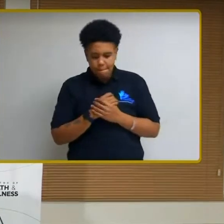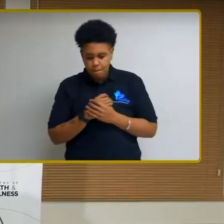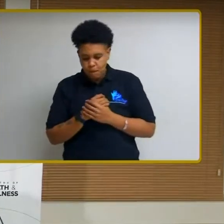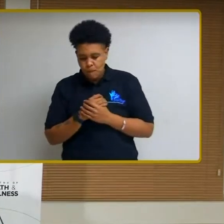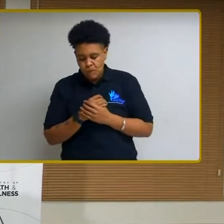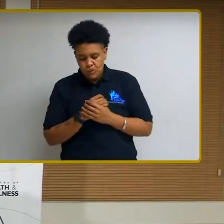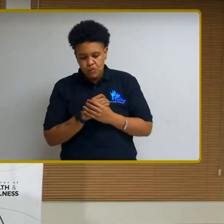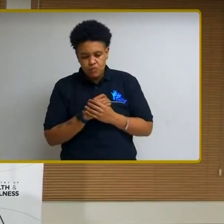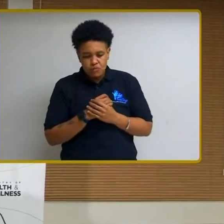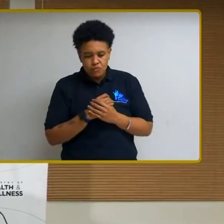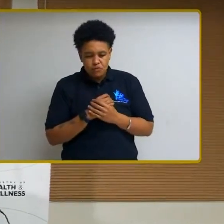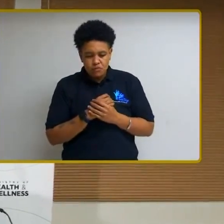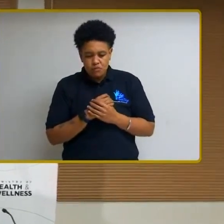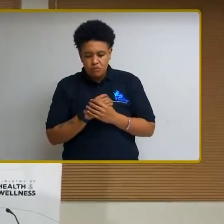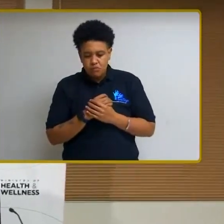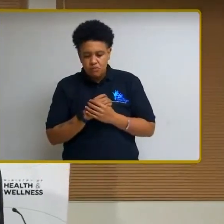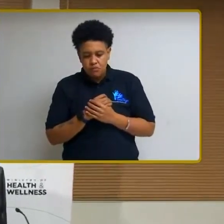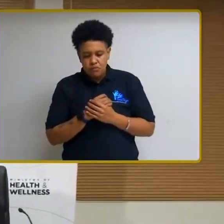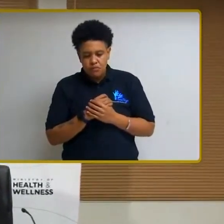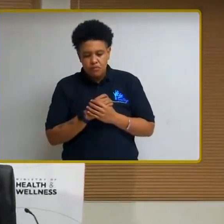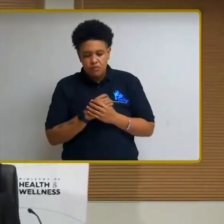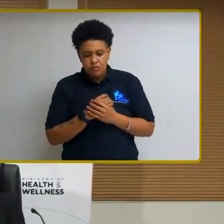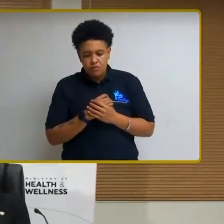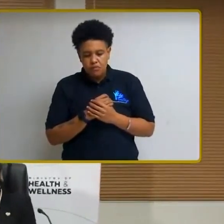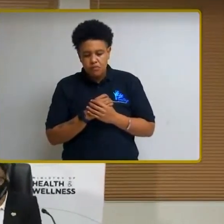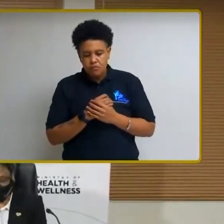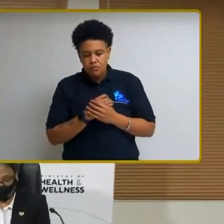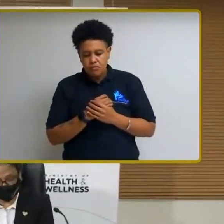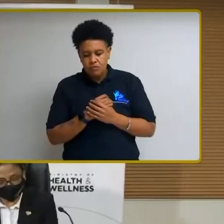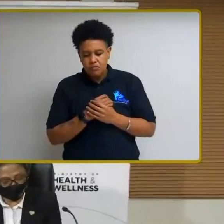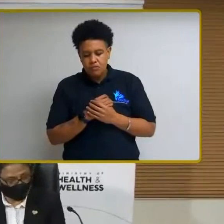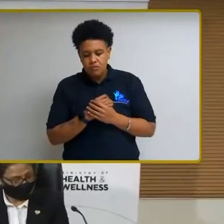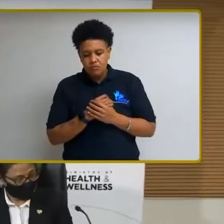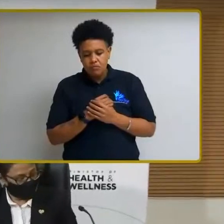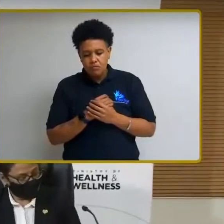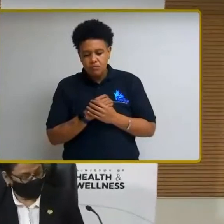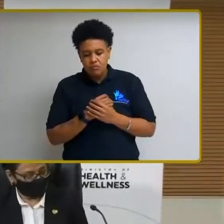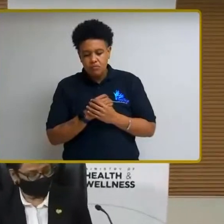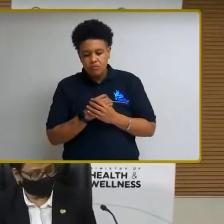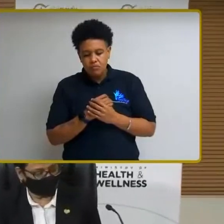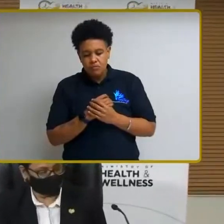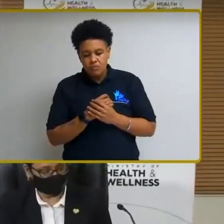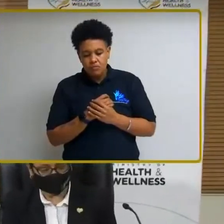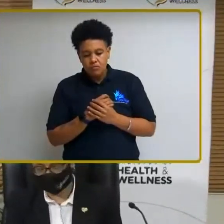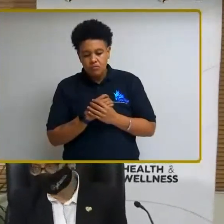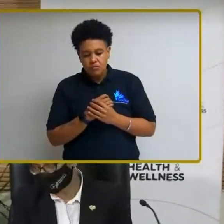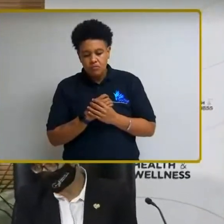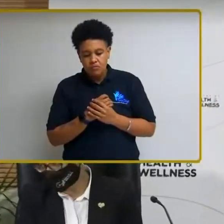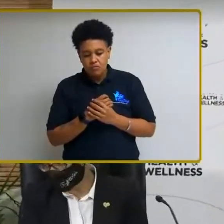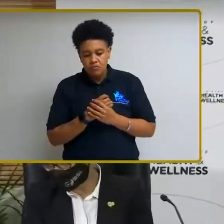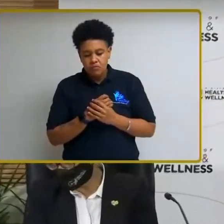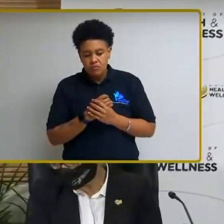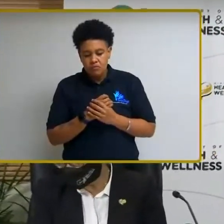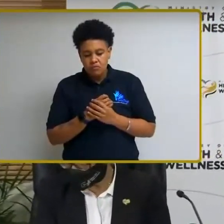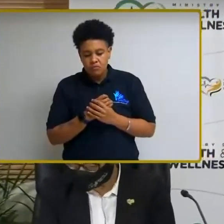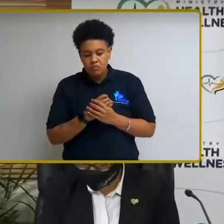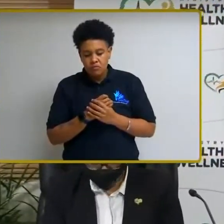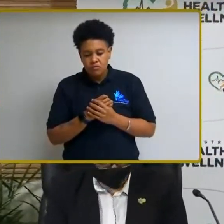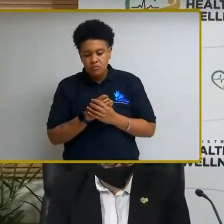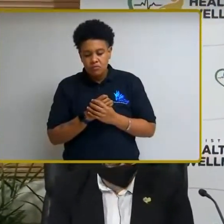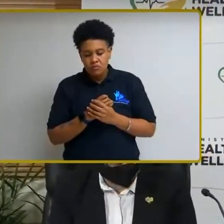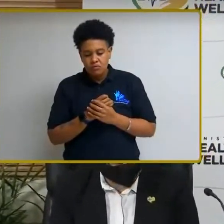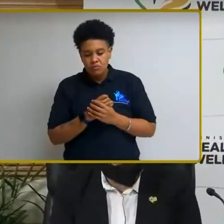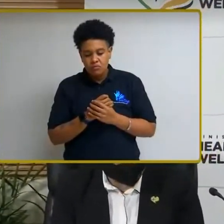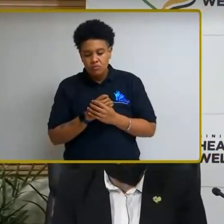for being here at another COVID conversation. The usual suspects are here, were introduced earlier, but I want to